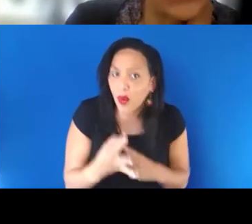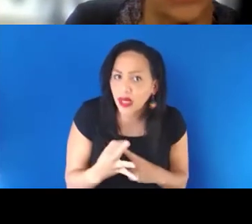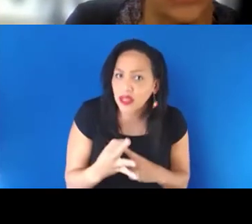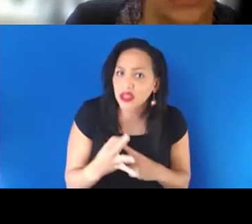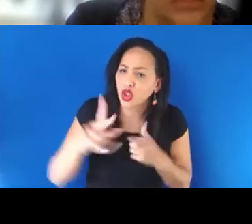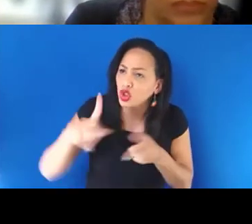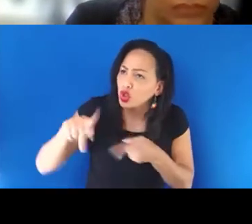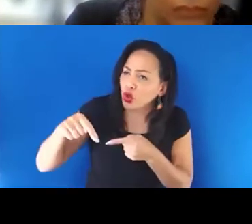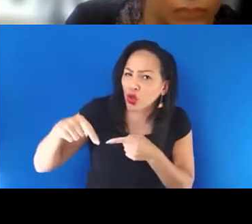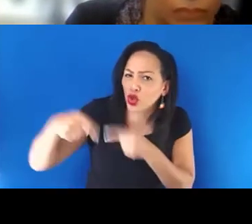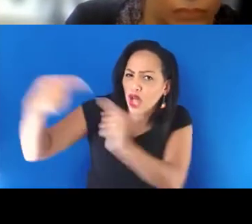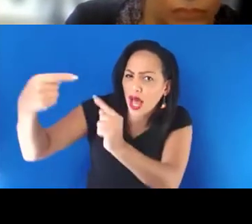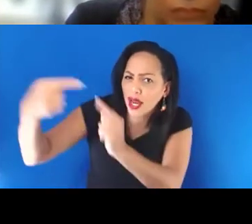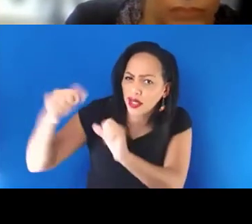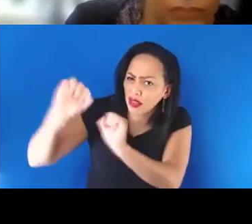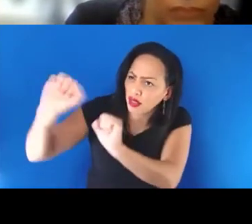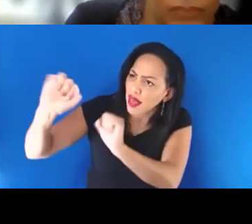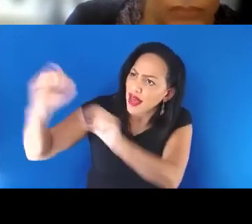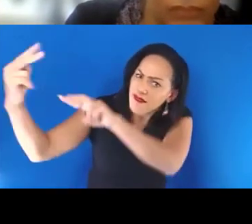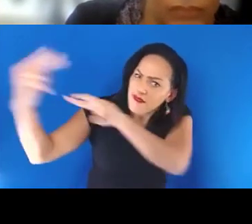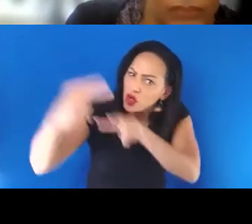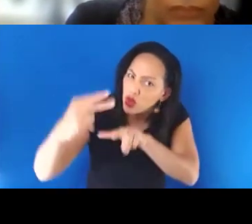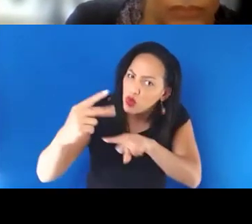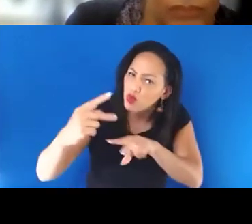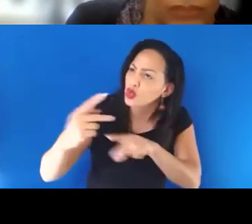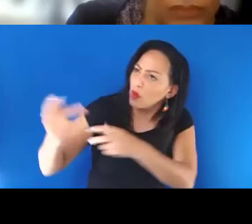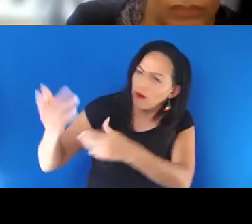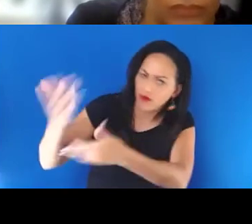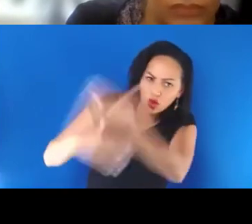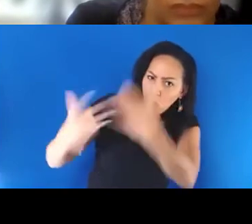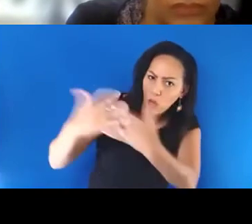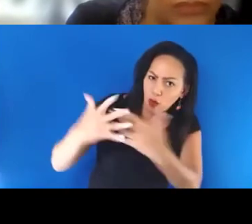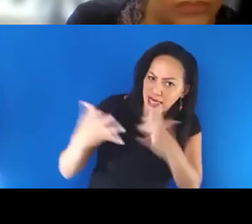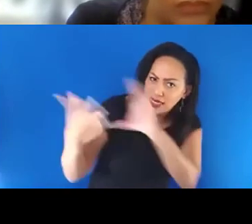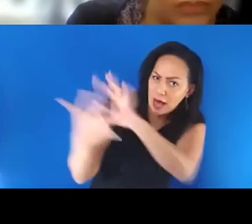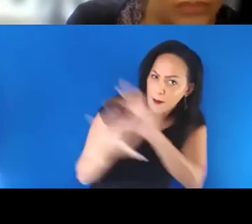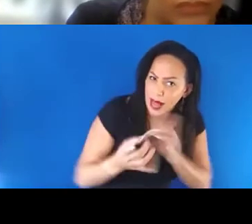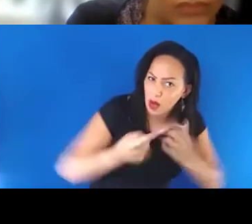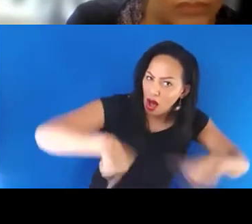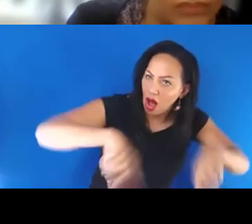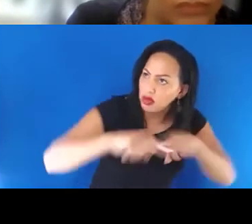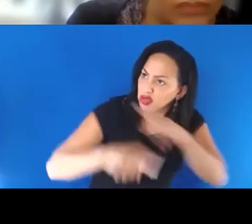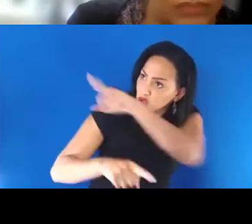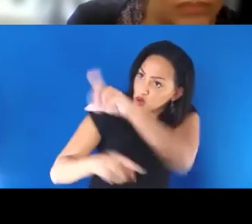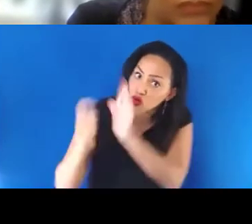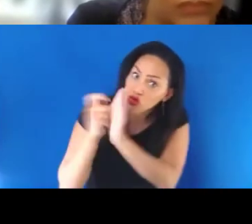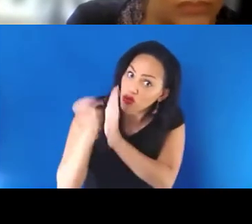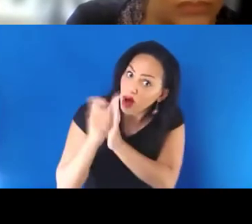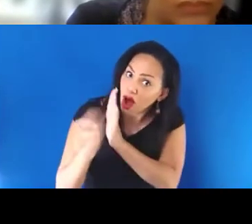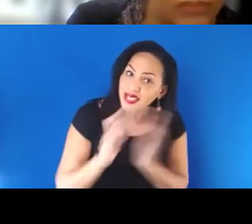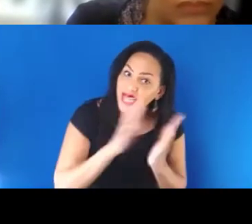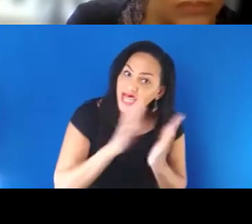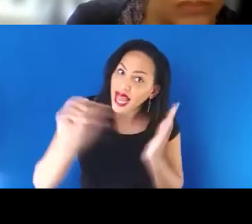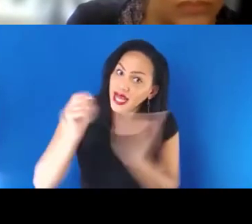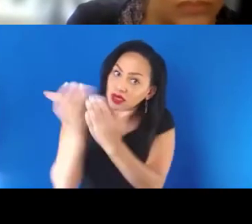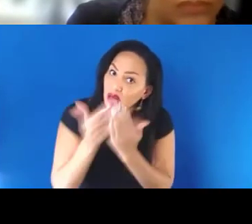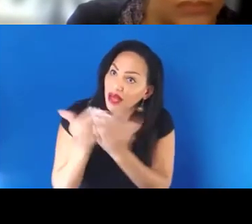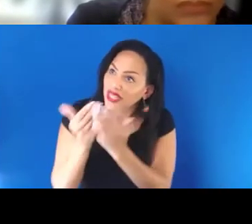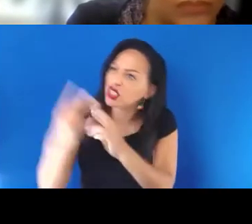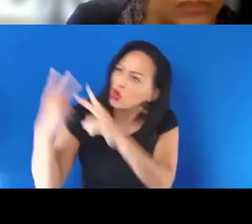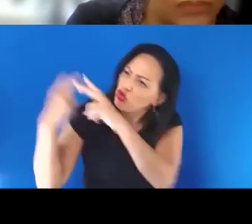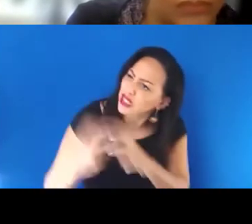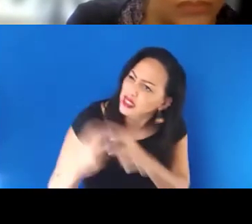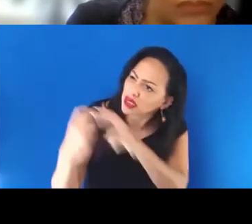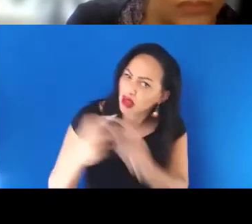about us, who write case studies about us, who involve us in research, or on